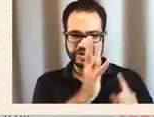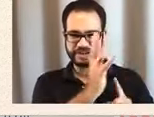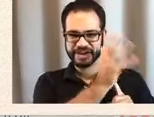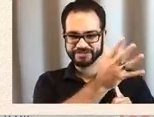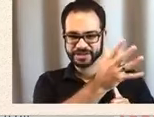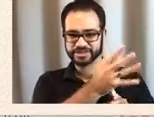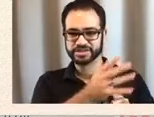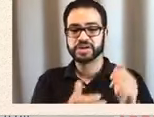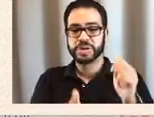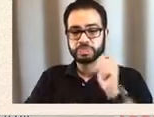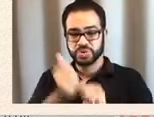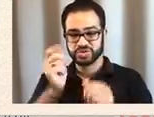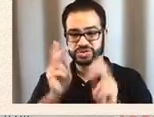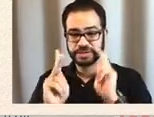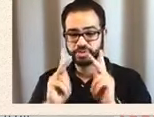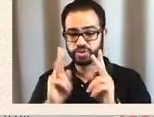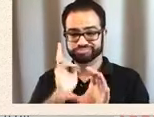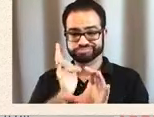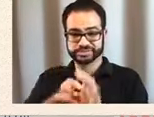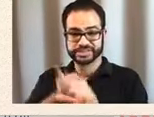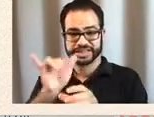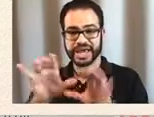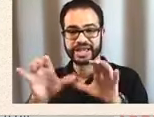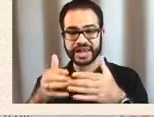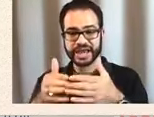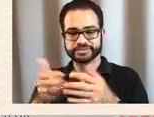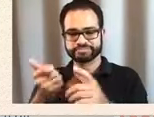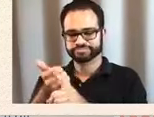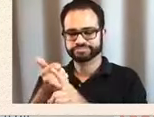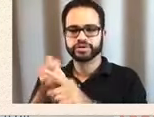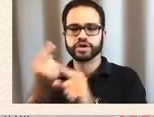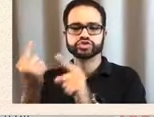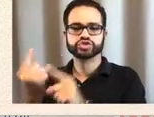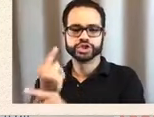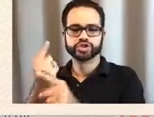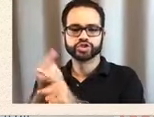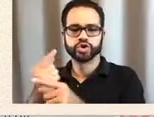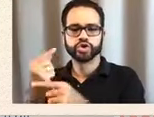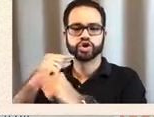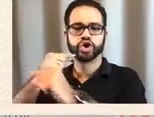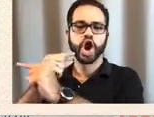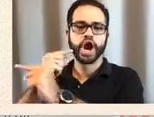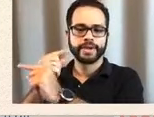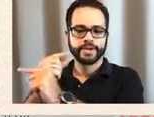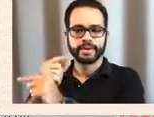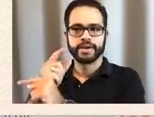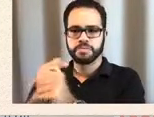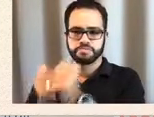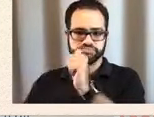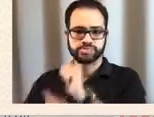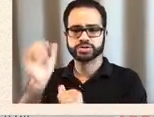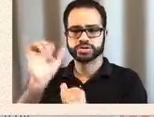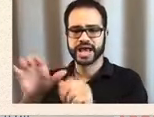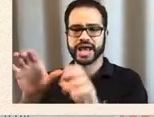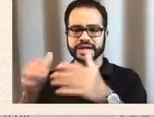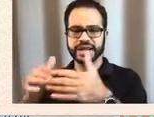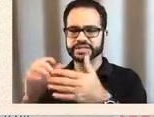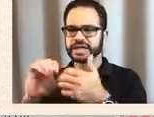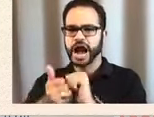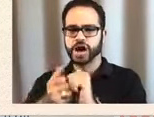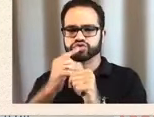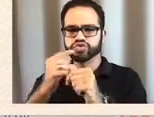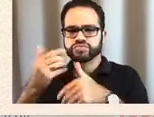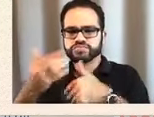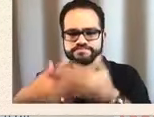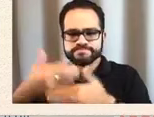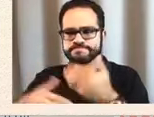class are traditional guardians, and the bulk of the class is about preparing and accounting. And if we have a